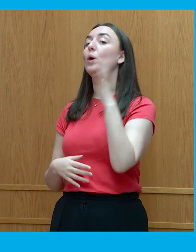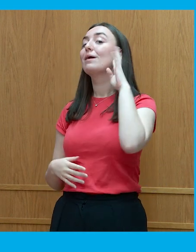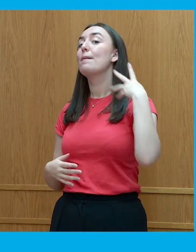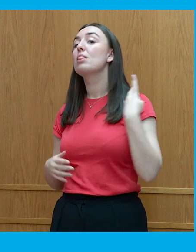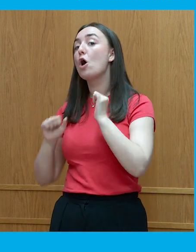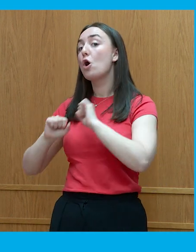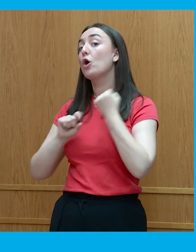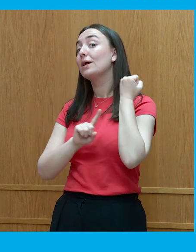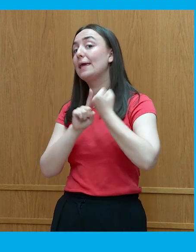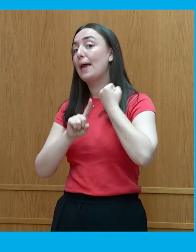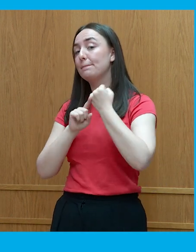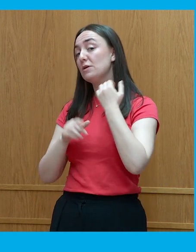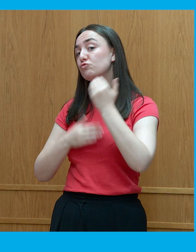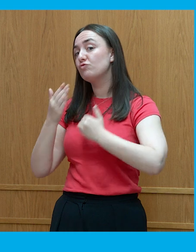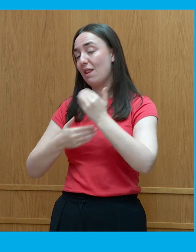at the moment.